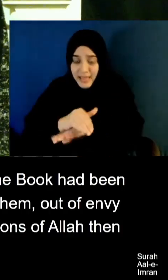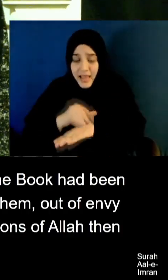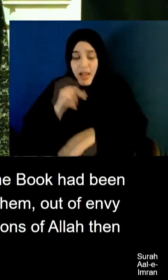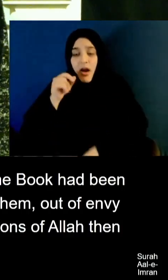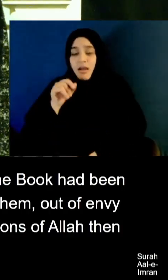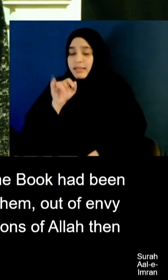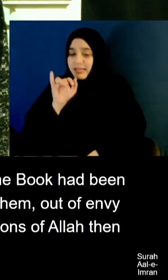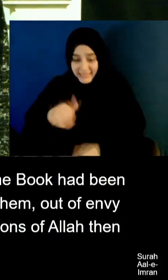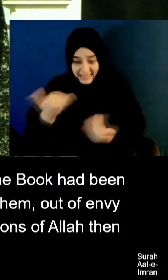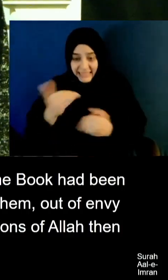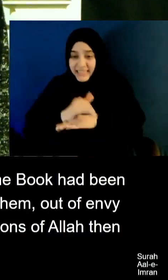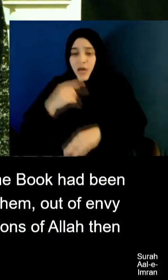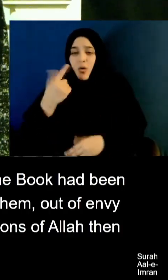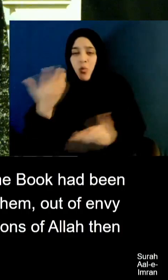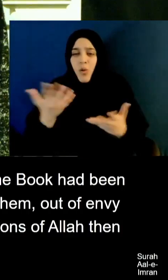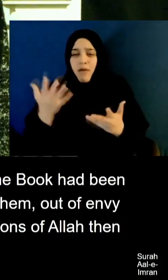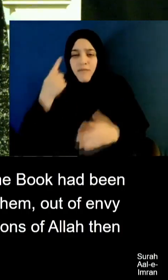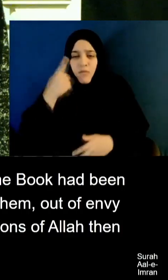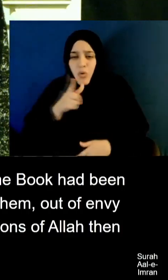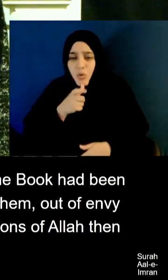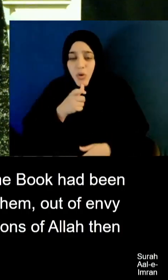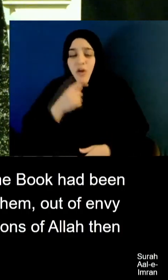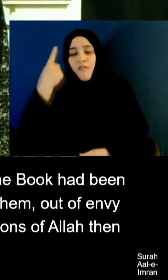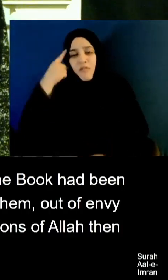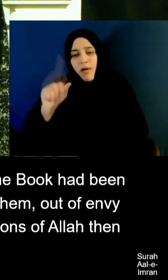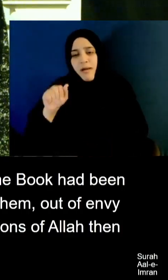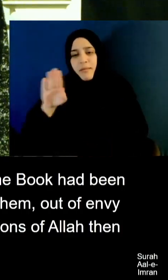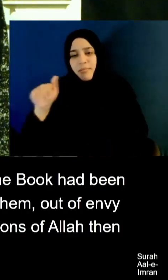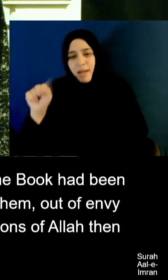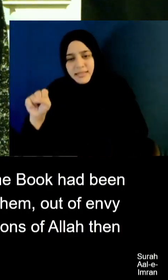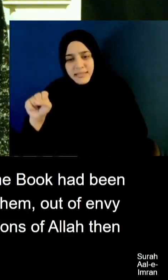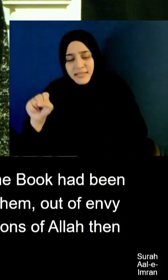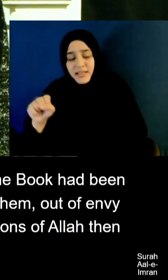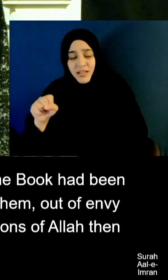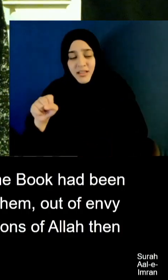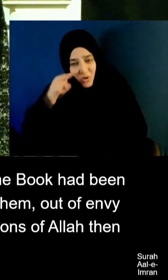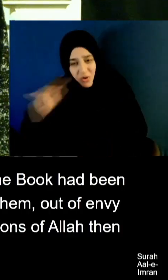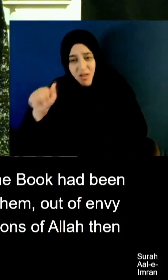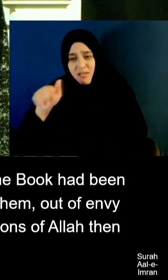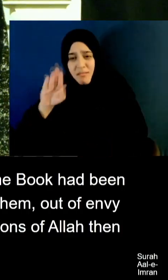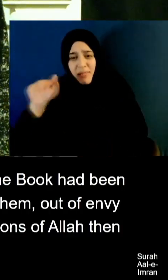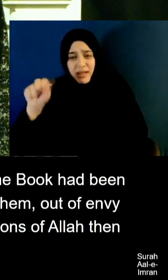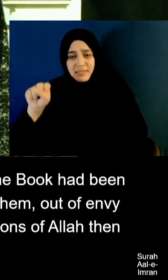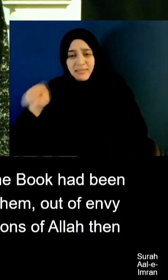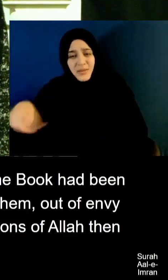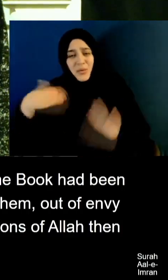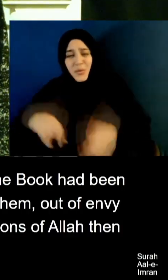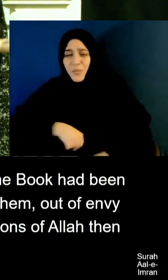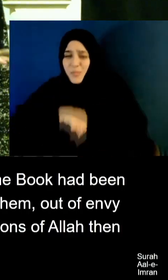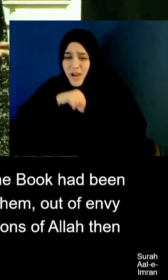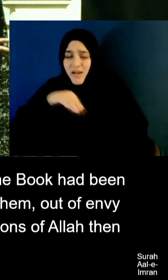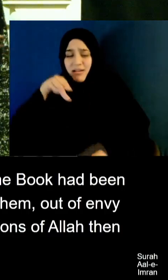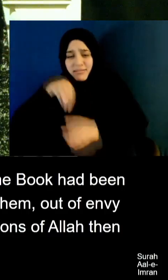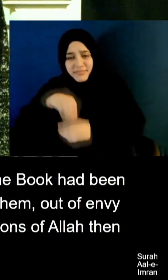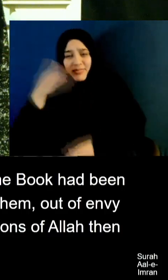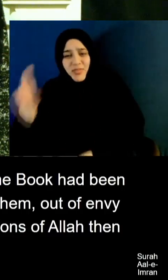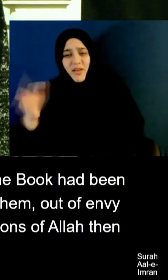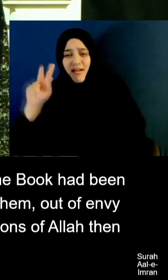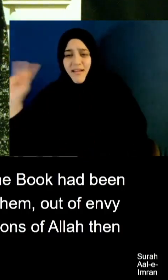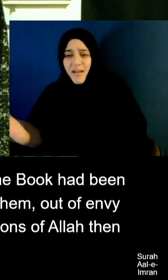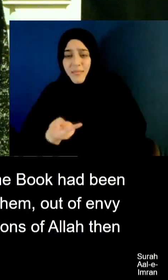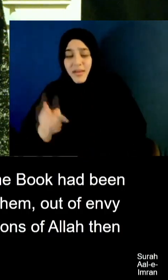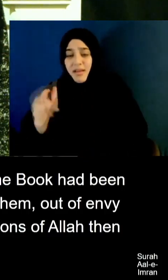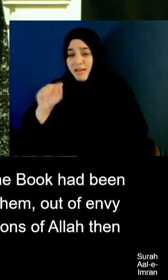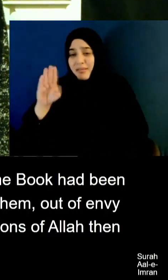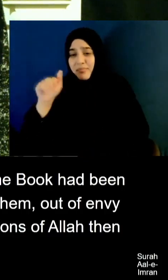Look at how Abbas proud he was in Karbala. Abbas was thirsty. Sakina